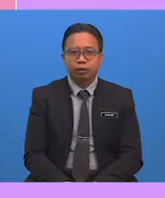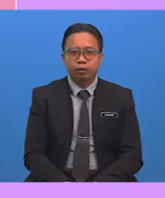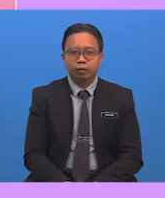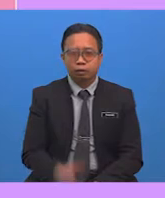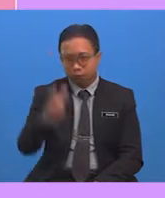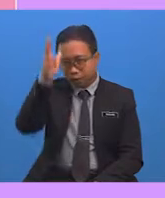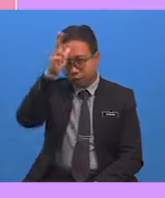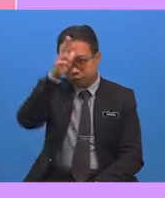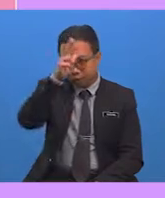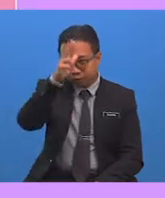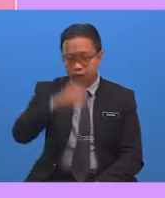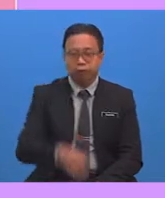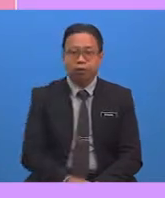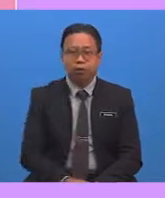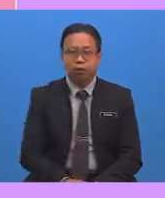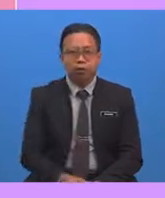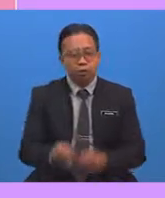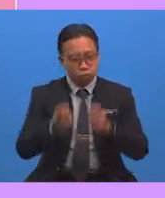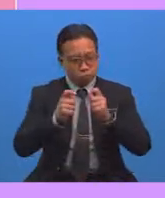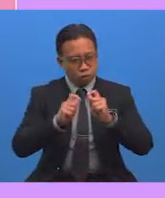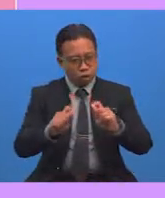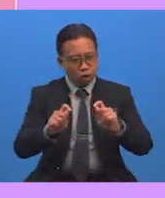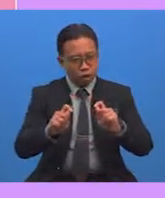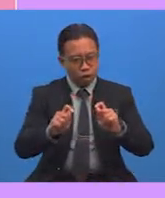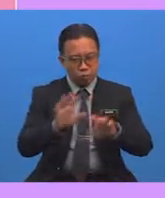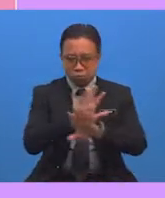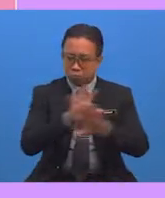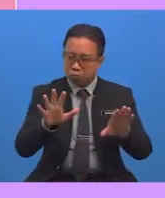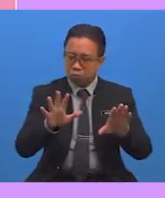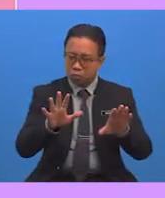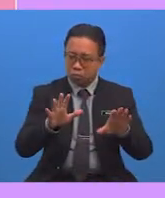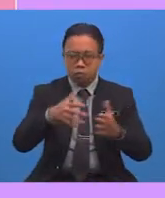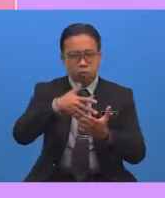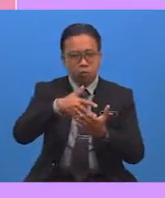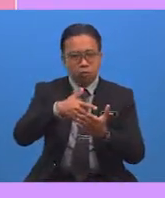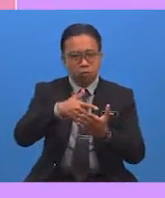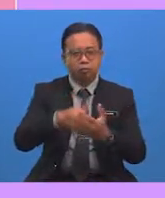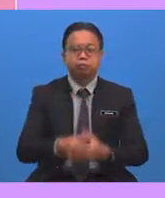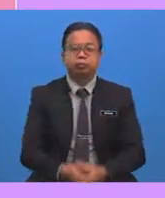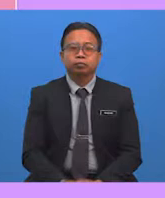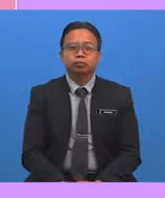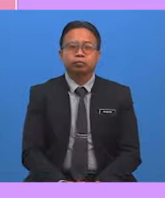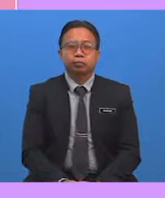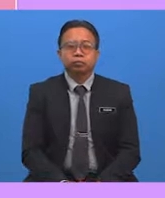creative, trial and error, never give up attitude.